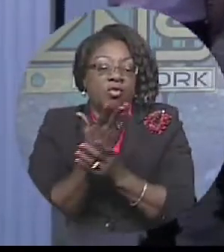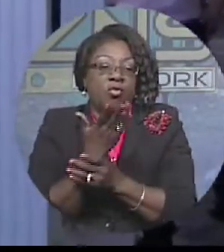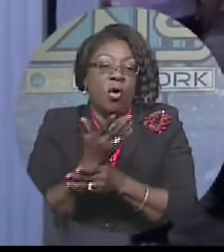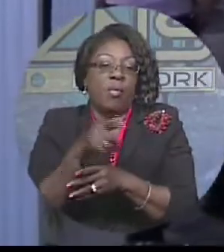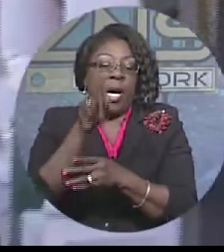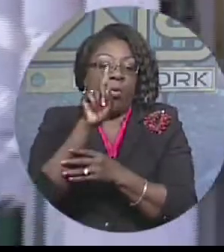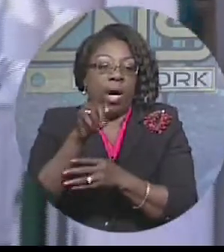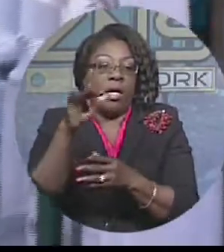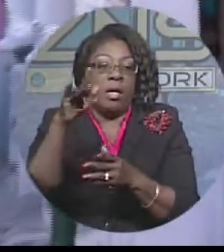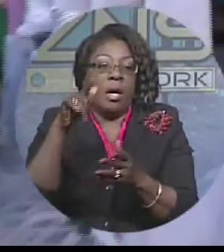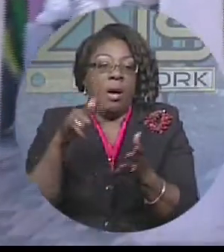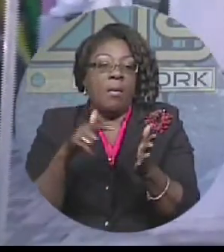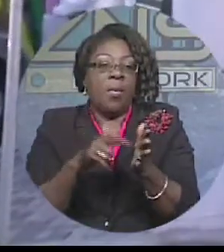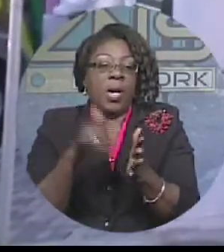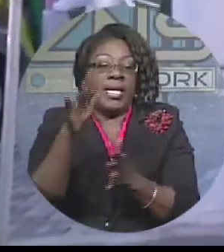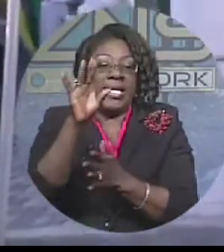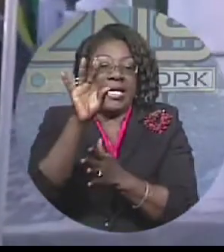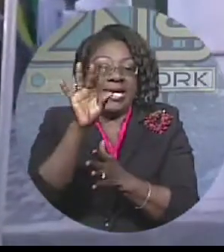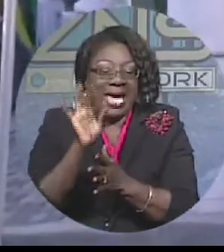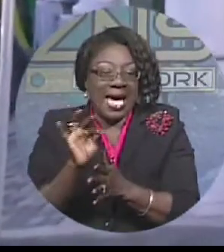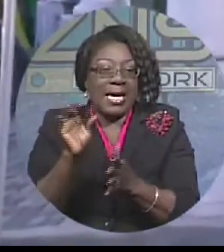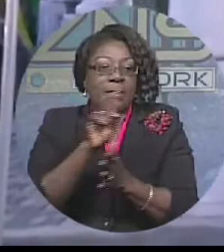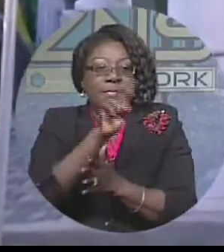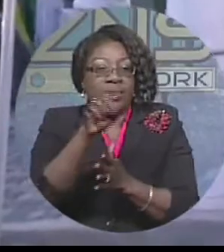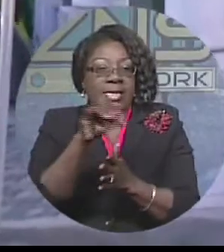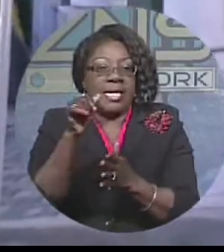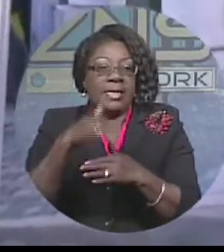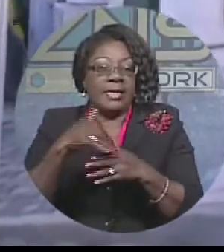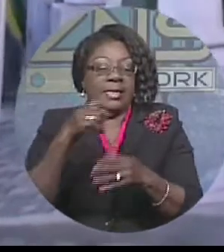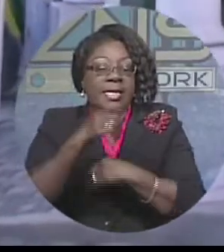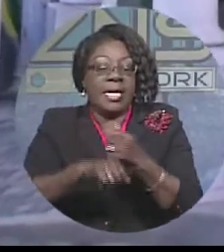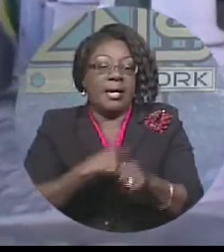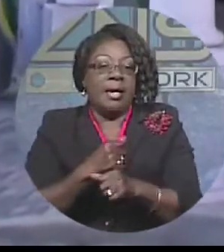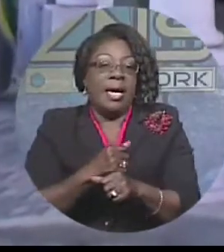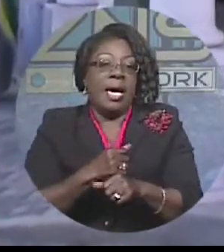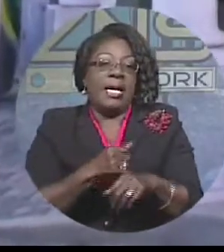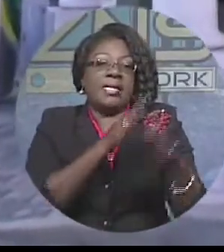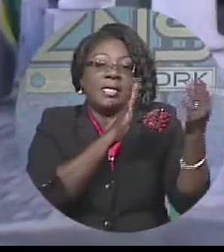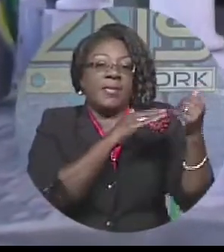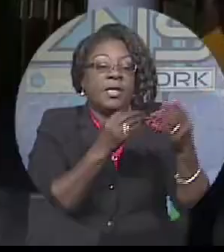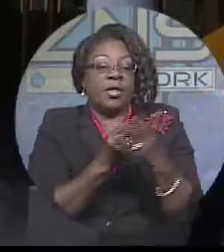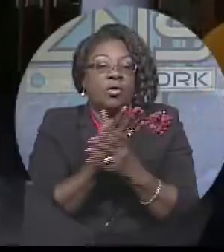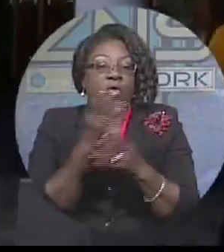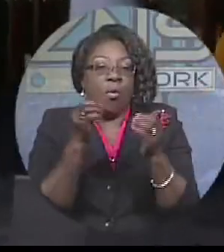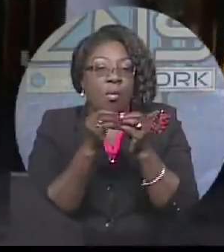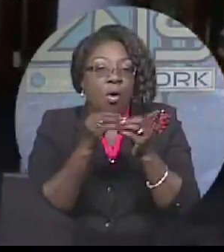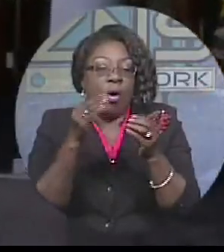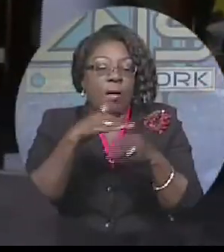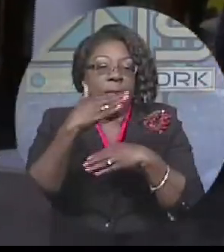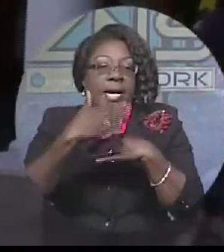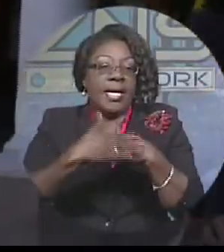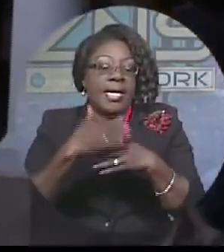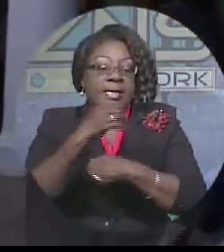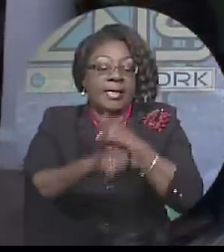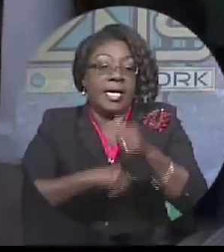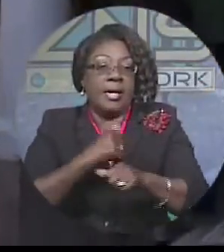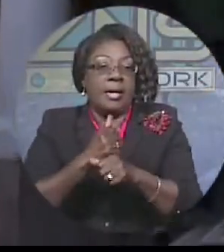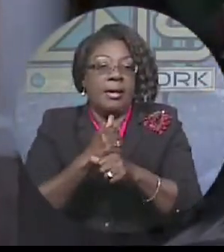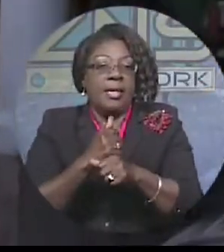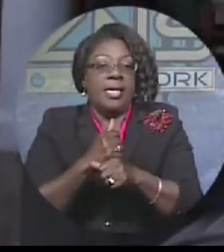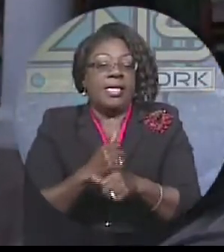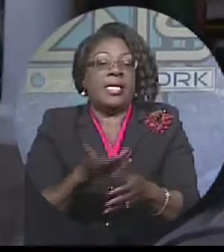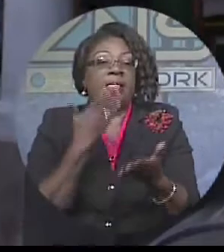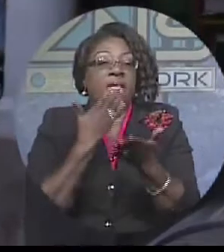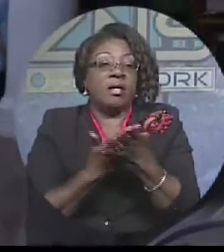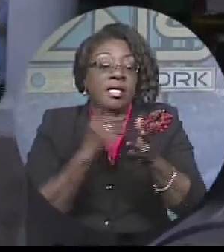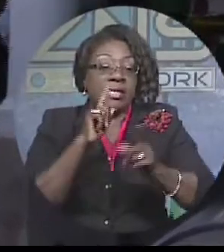year and is expected to grow by 2.5% by the end of 2014. And while these numbers are modest, he says it's a good